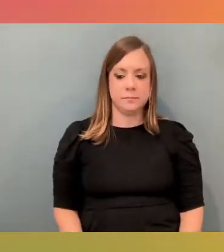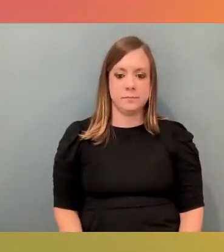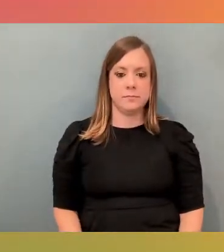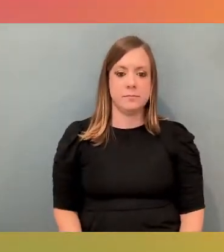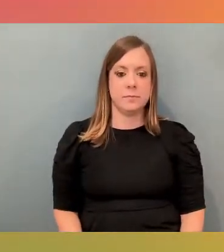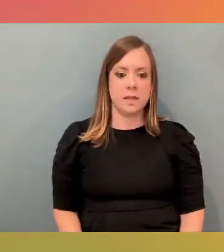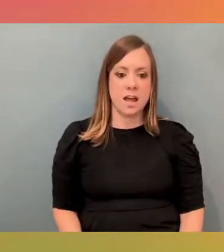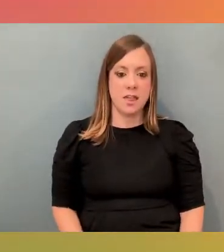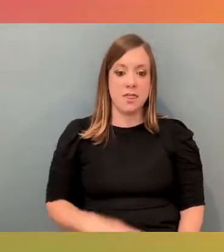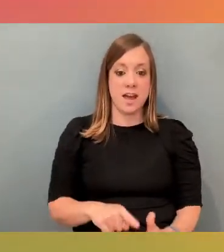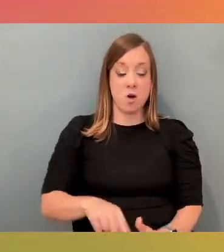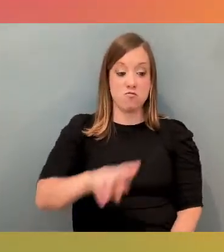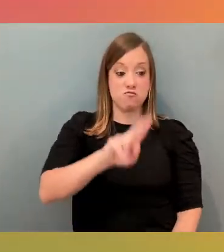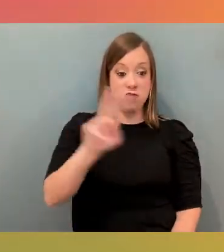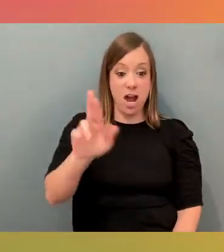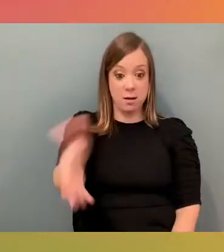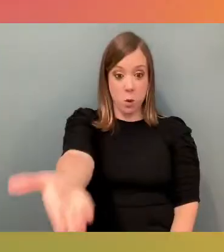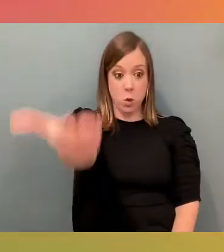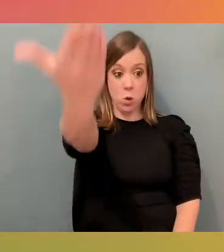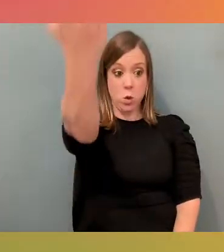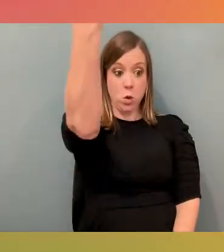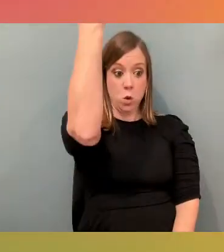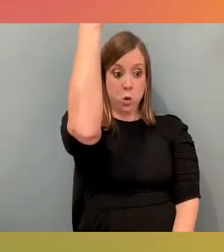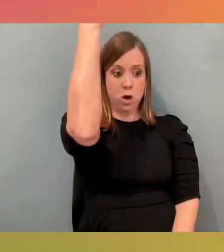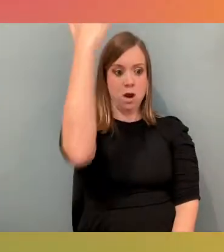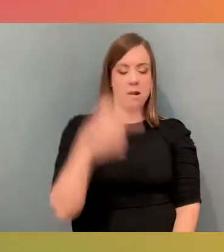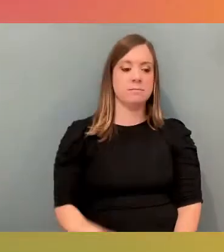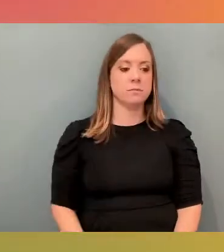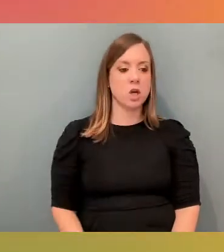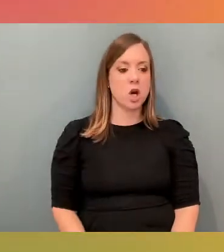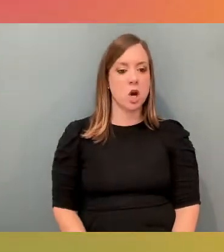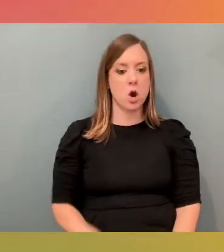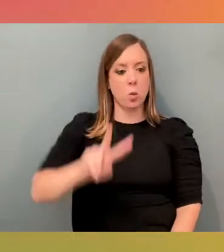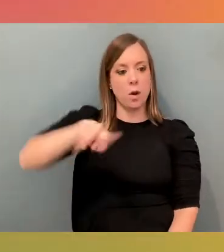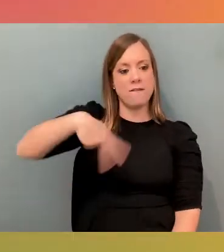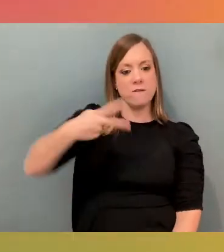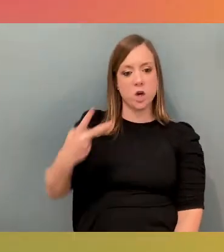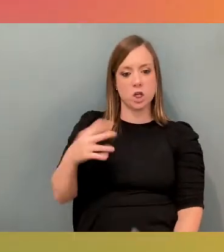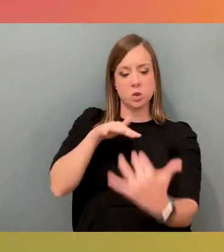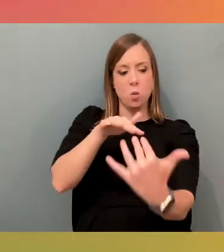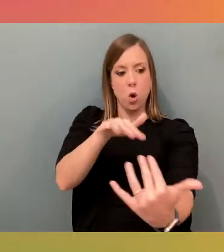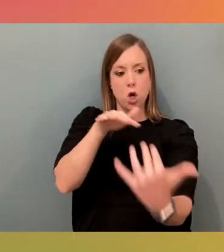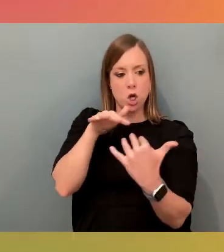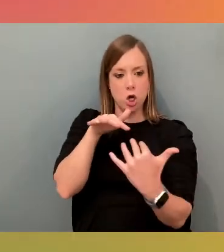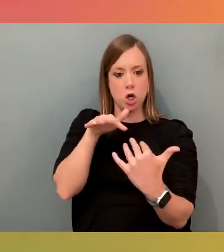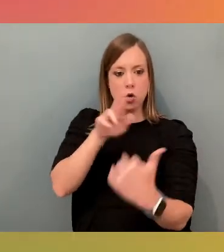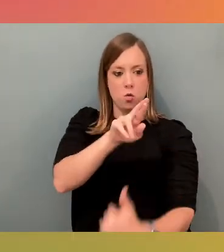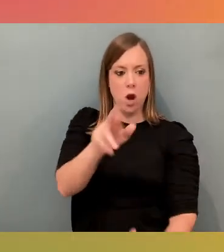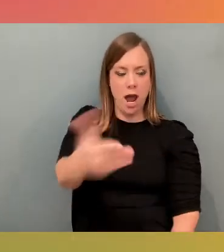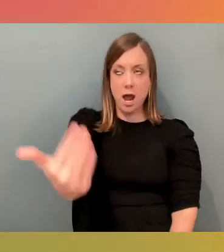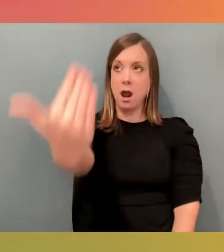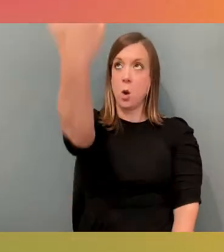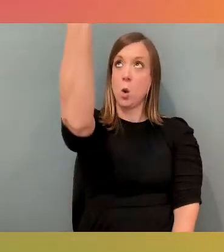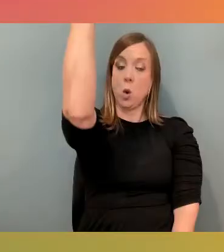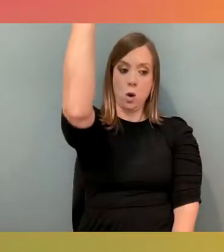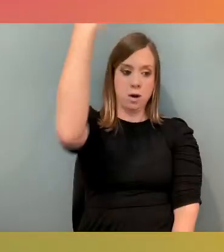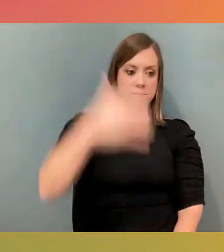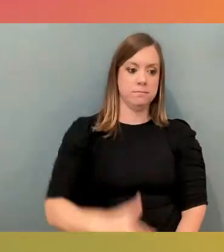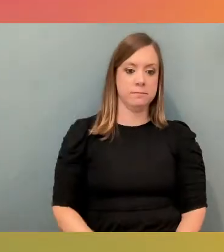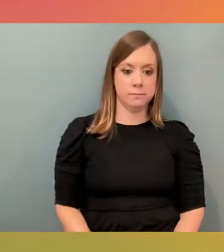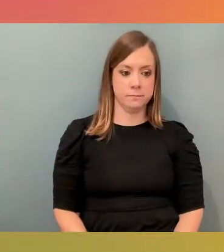front palm, and exhale, reverse your warrior, right arm reaches up and back. One breath right here.